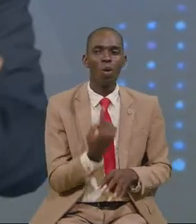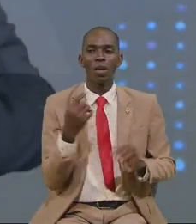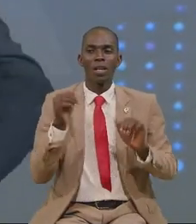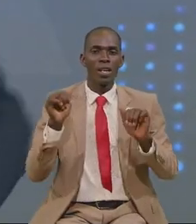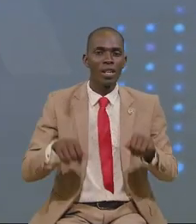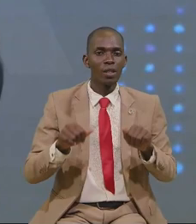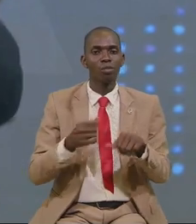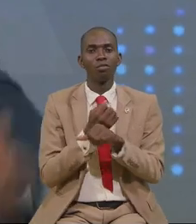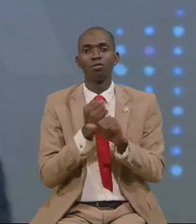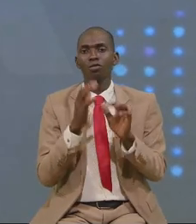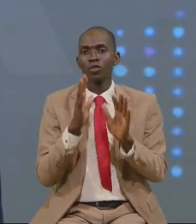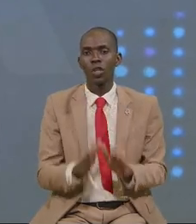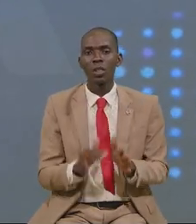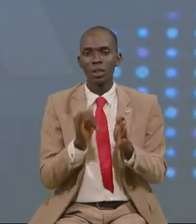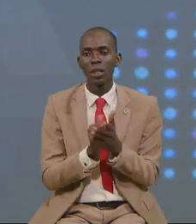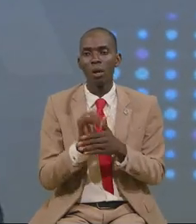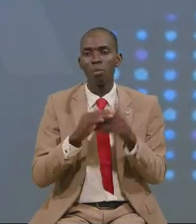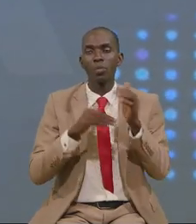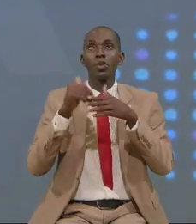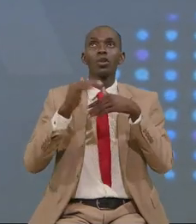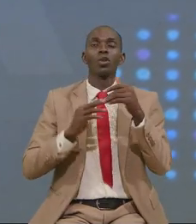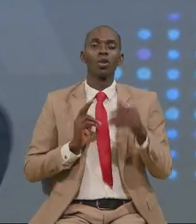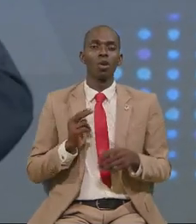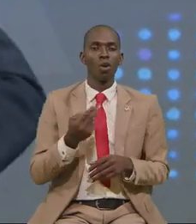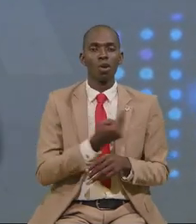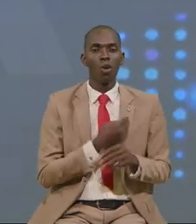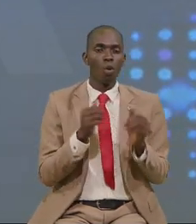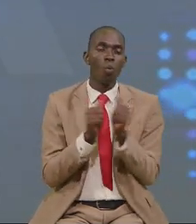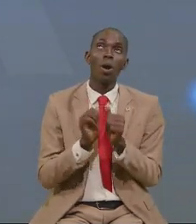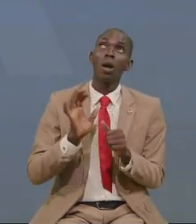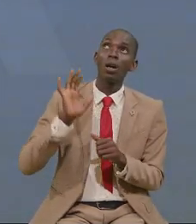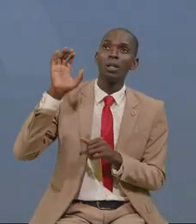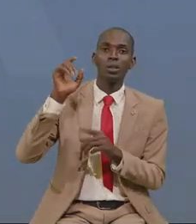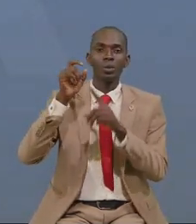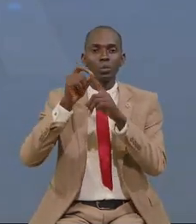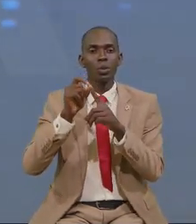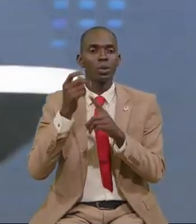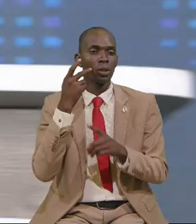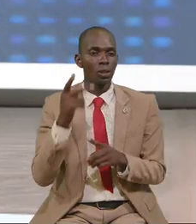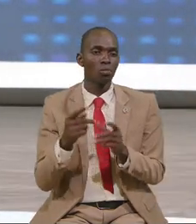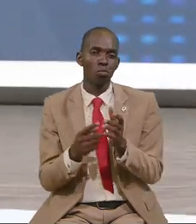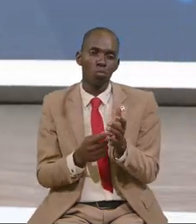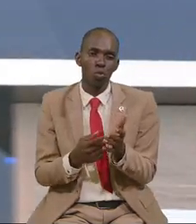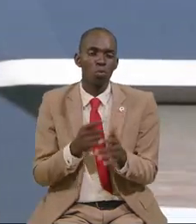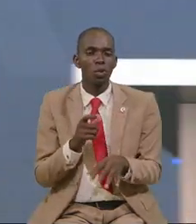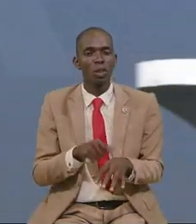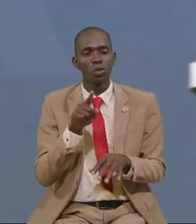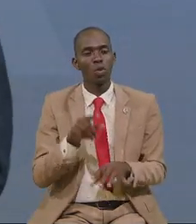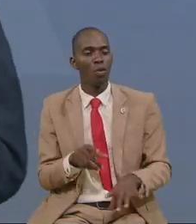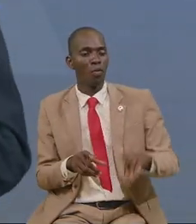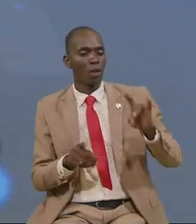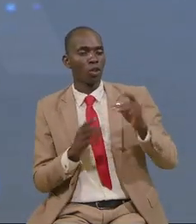that builds us up with His word. You know, sometimes you'll find some